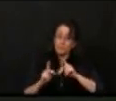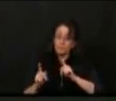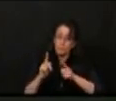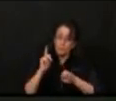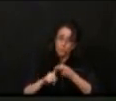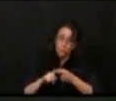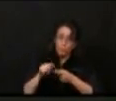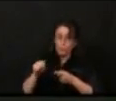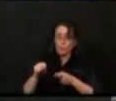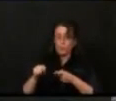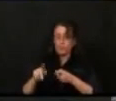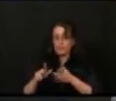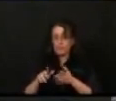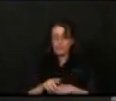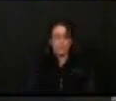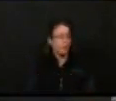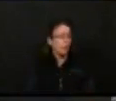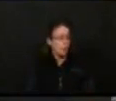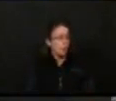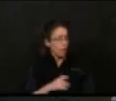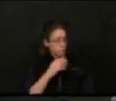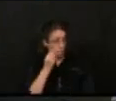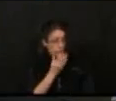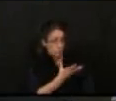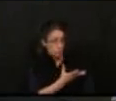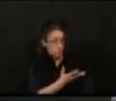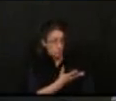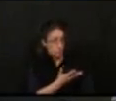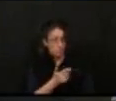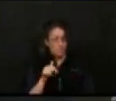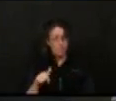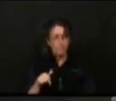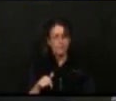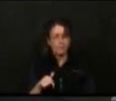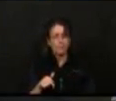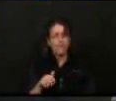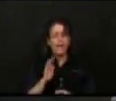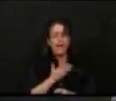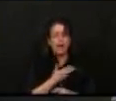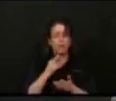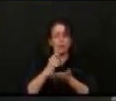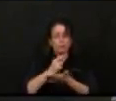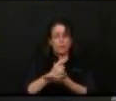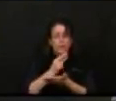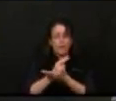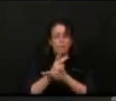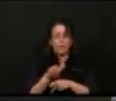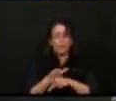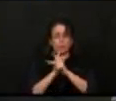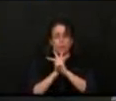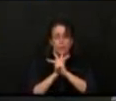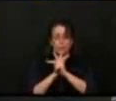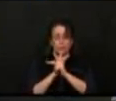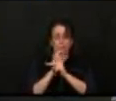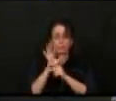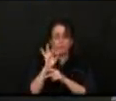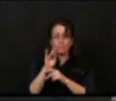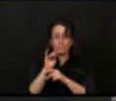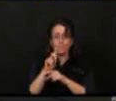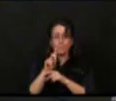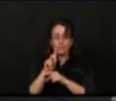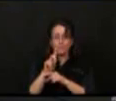that you all are graciously sponsoring our rehab loan fund block grant, and that